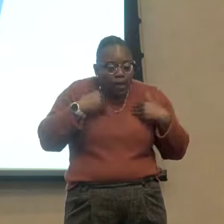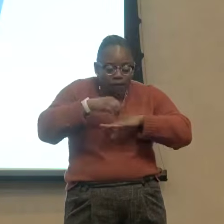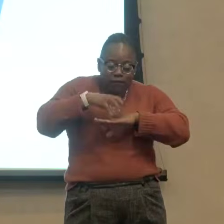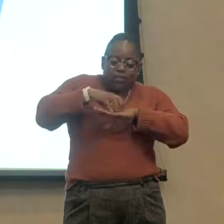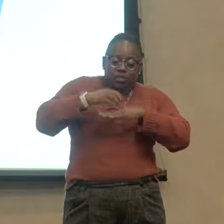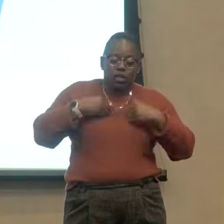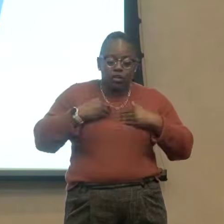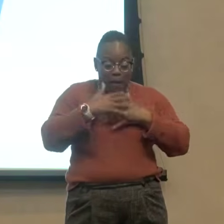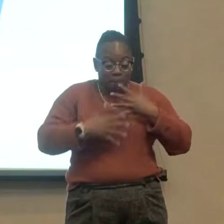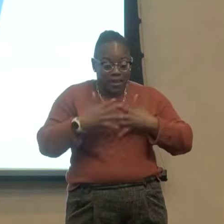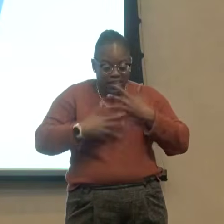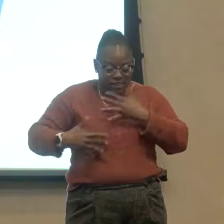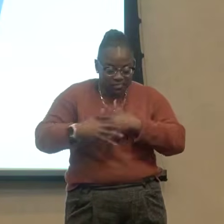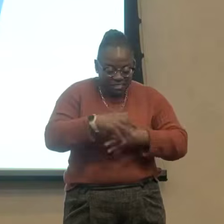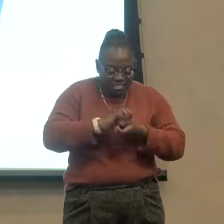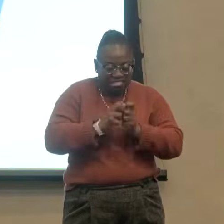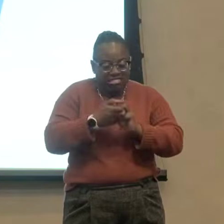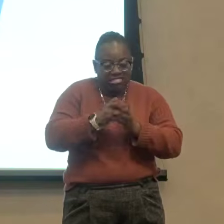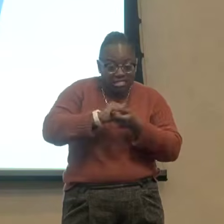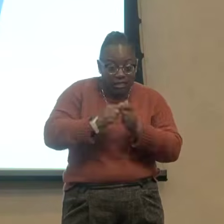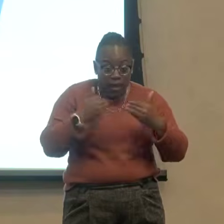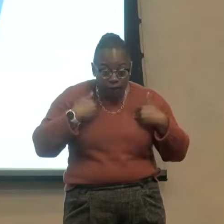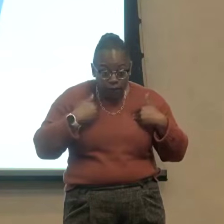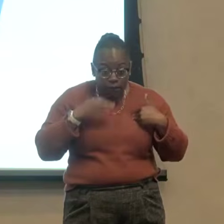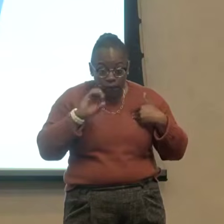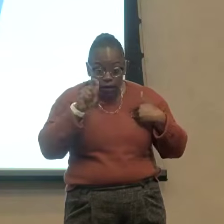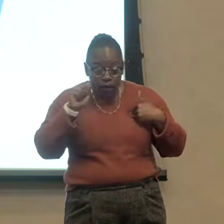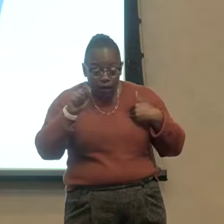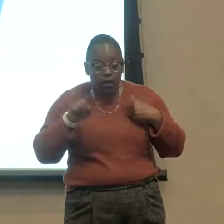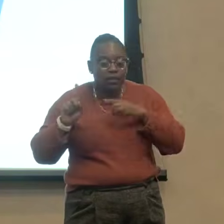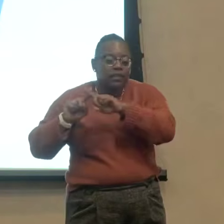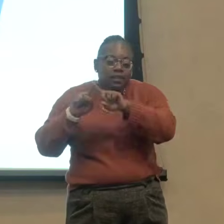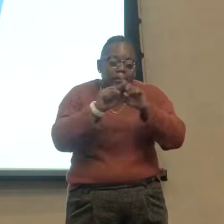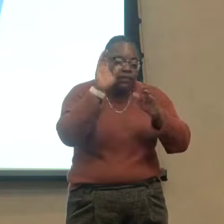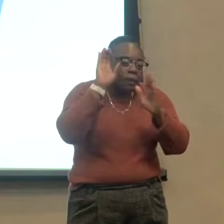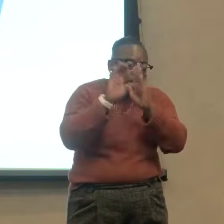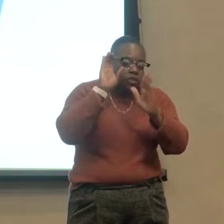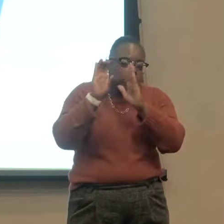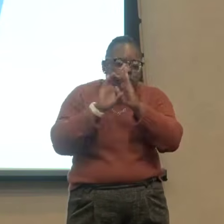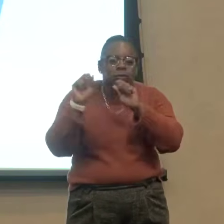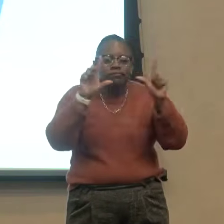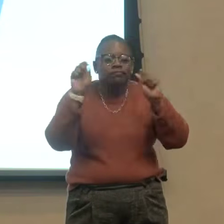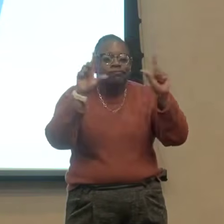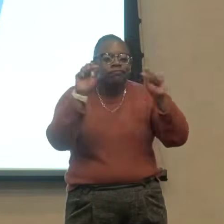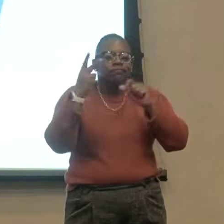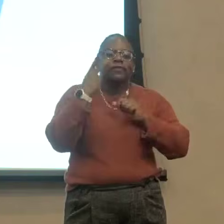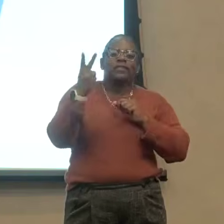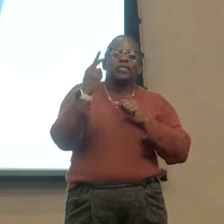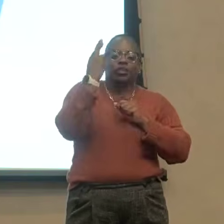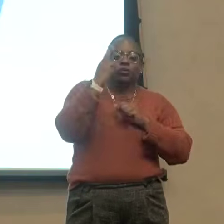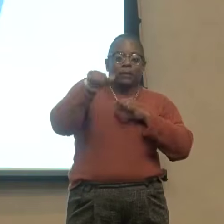a clot? There's many reasons, so you need different types of imaging, and it may be